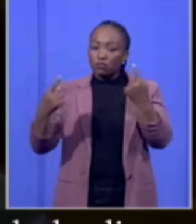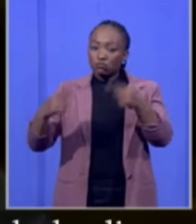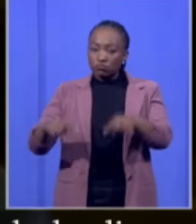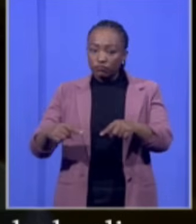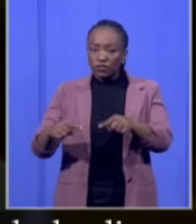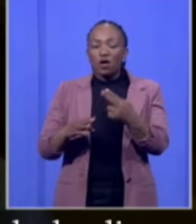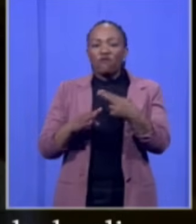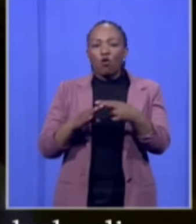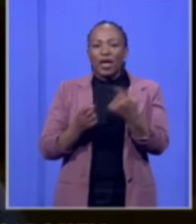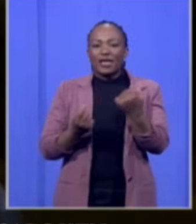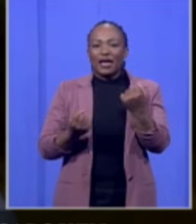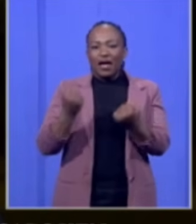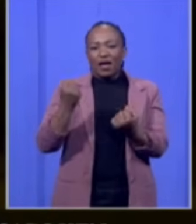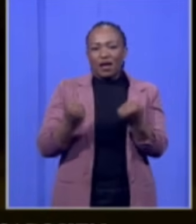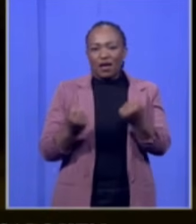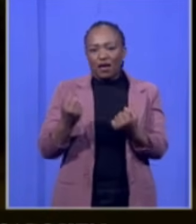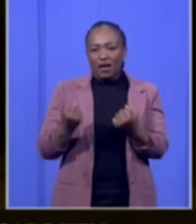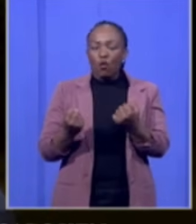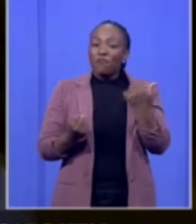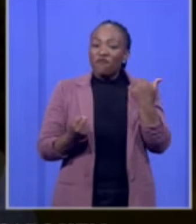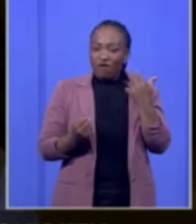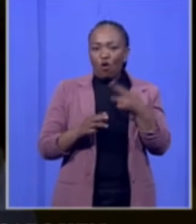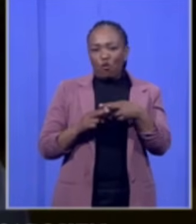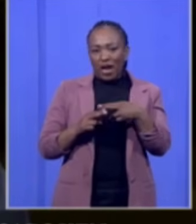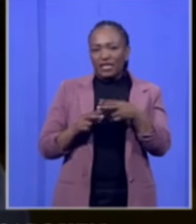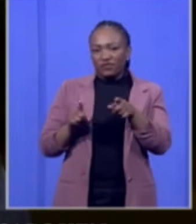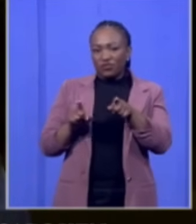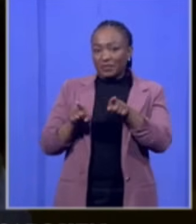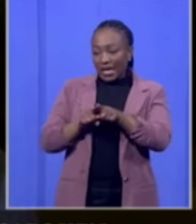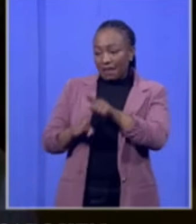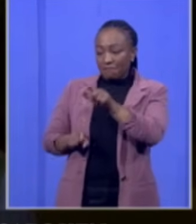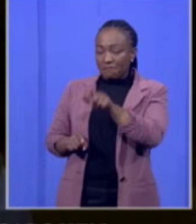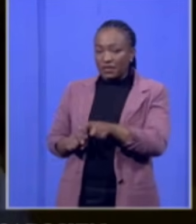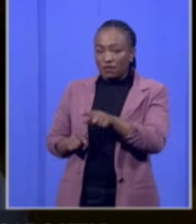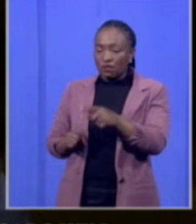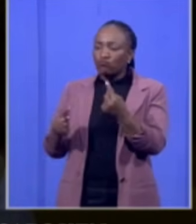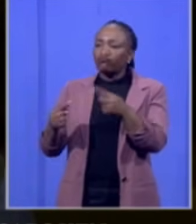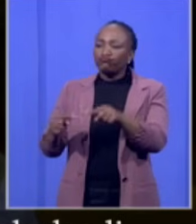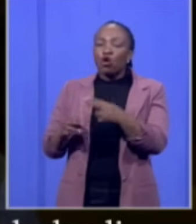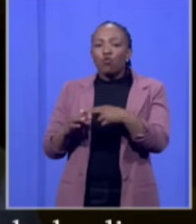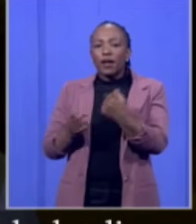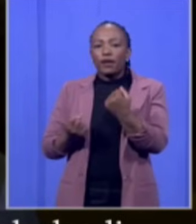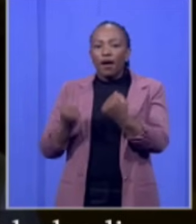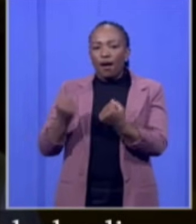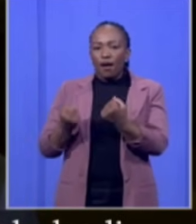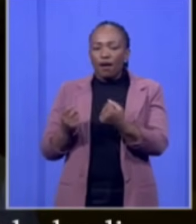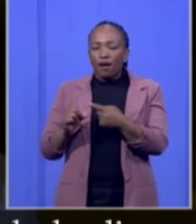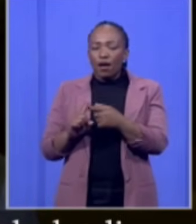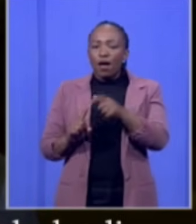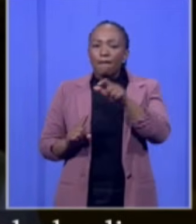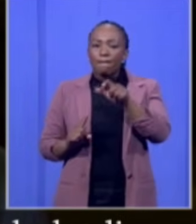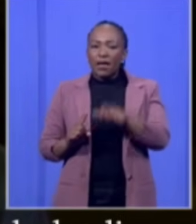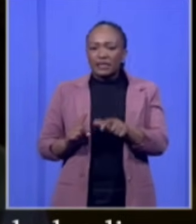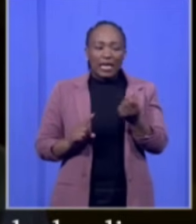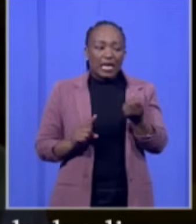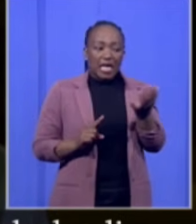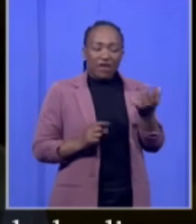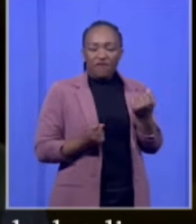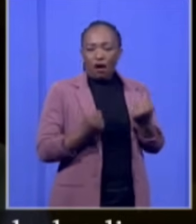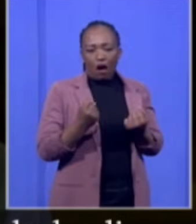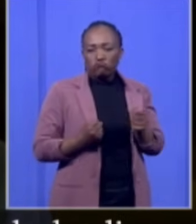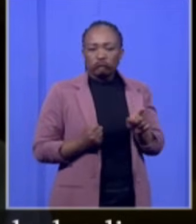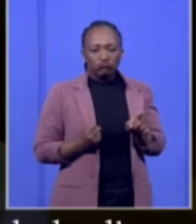and apparently he rented the vehicle in the past from the same guy. And he came here to rent the vehicle, but this guy said allegedly didn't give him a car because